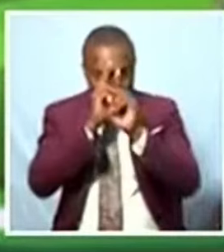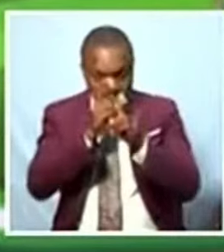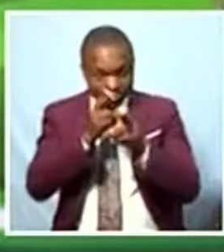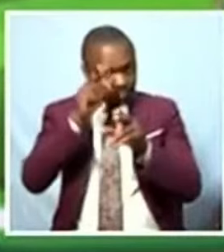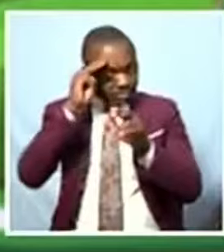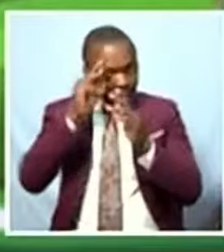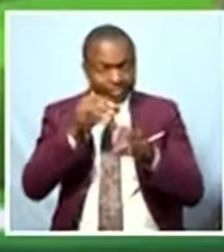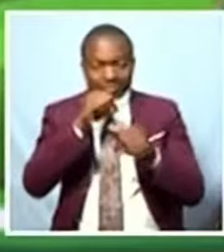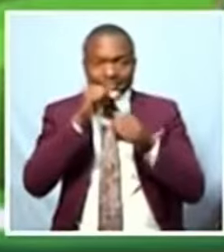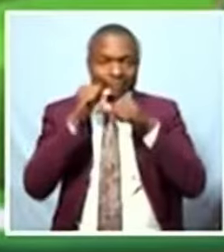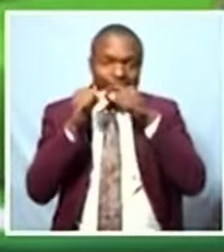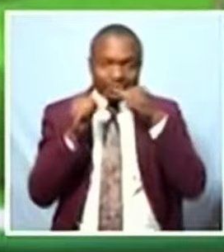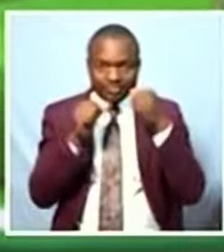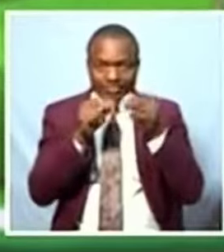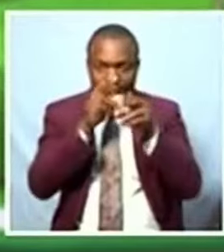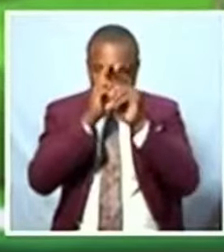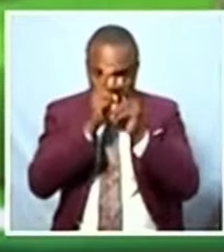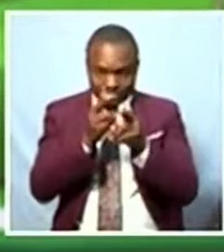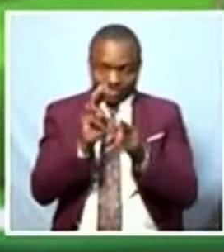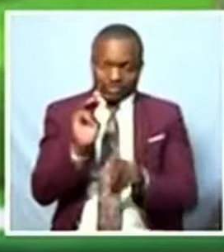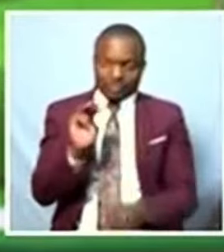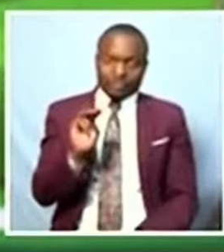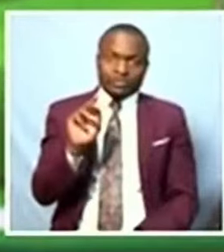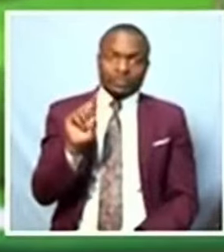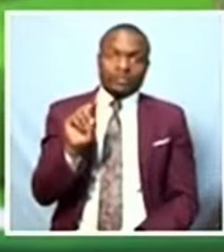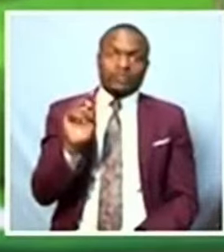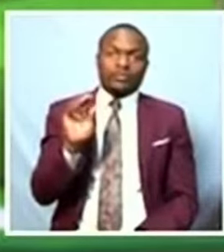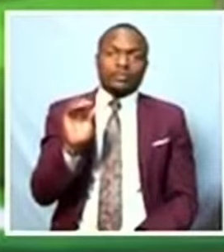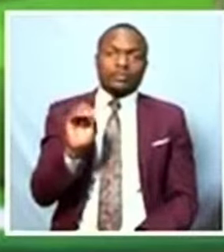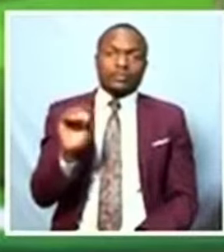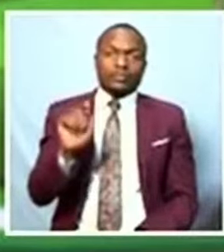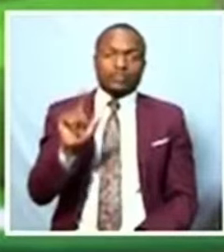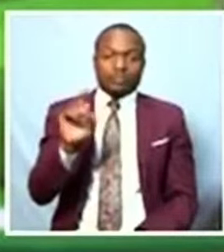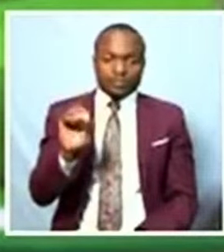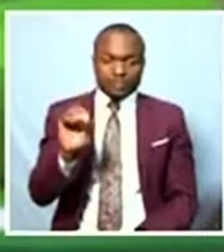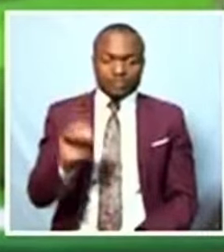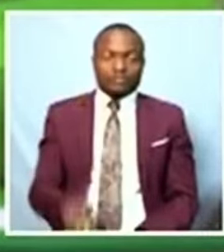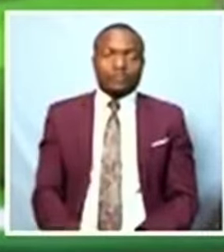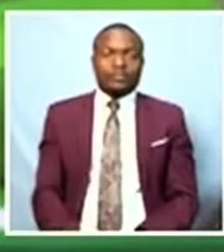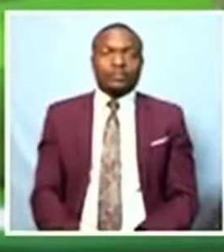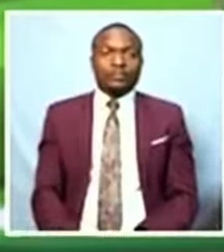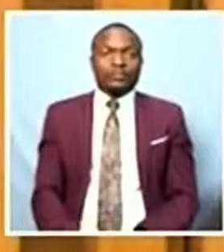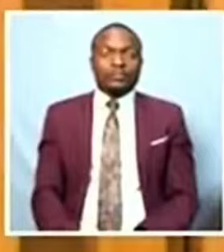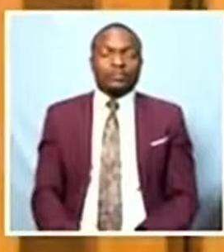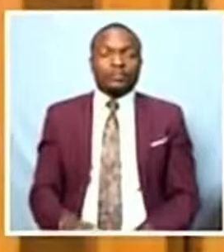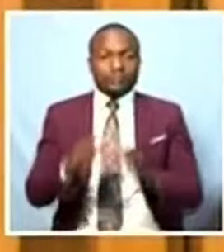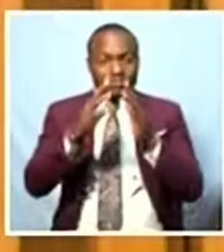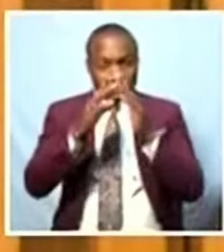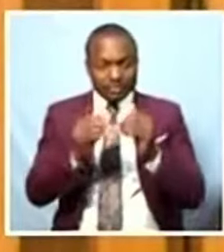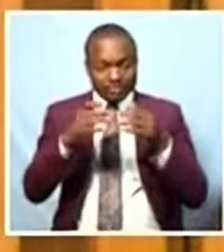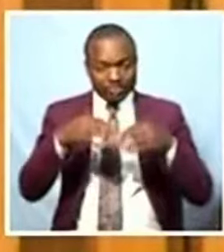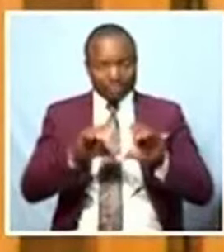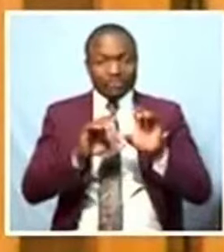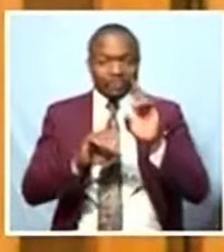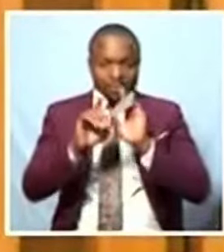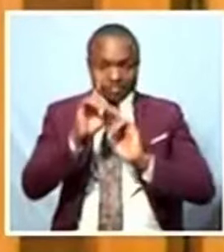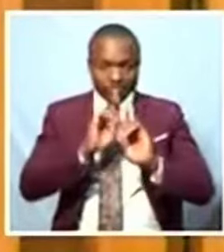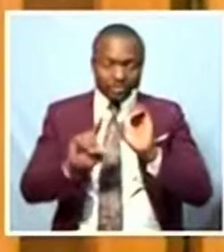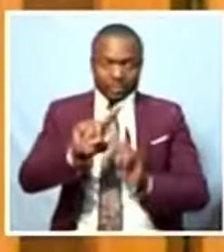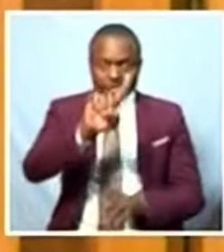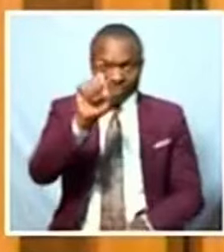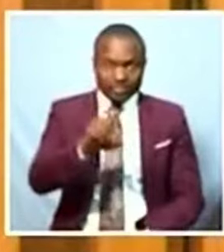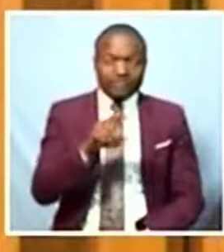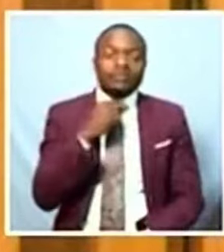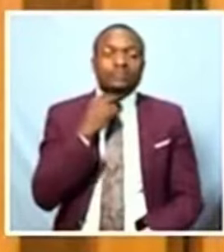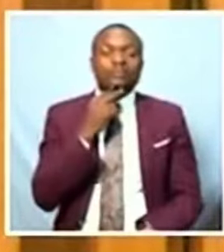of Agriculture, Honorable Ruben Mutoro Piri. And the House went on to consider a question for